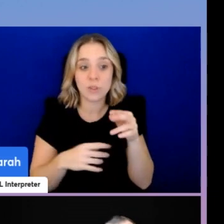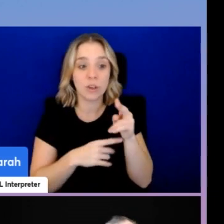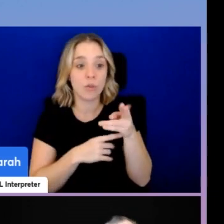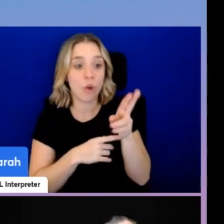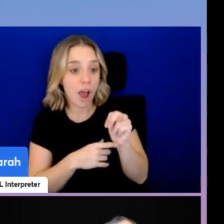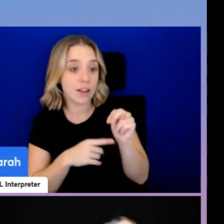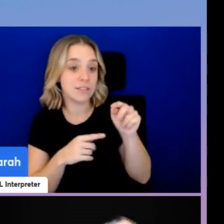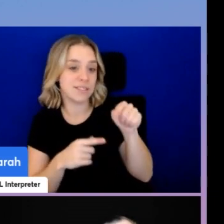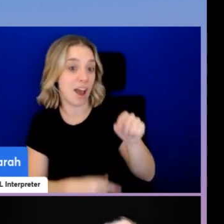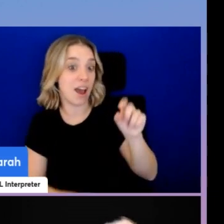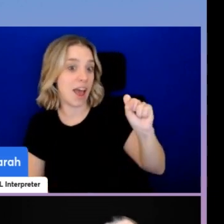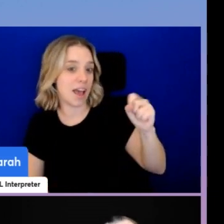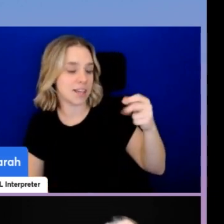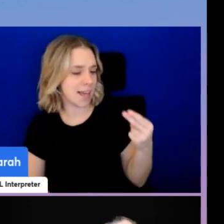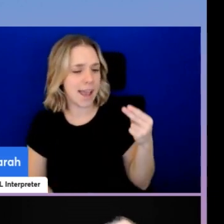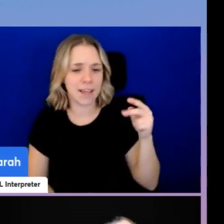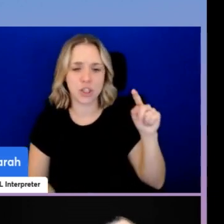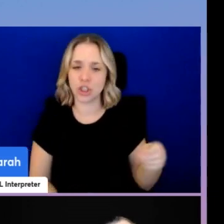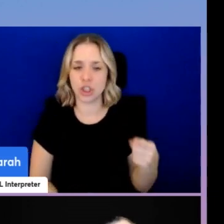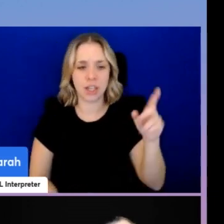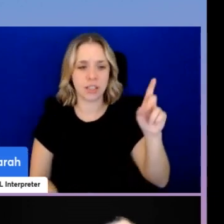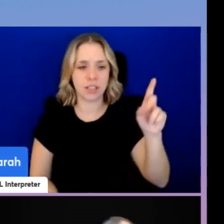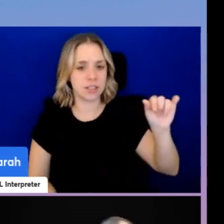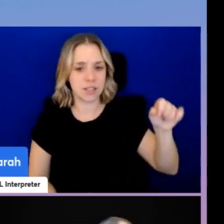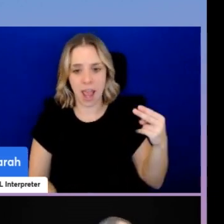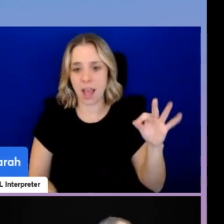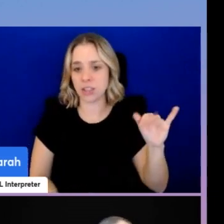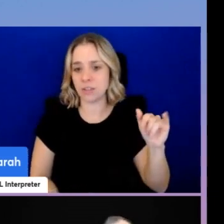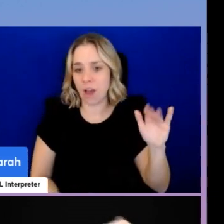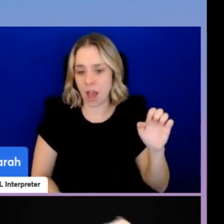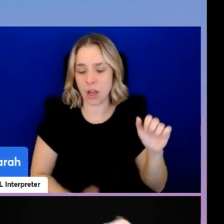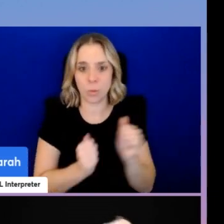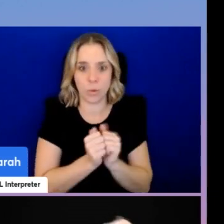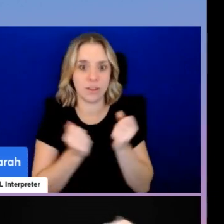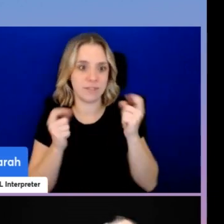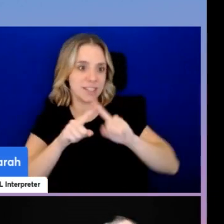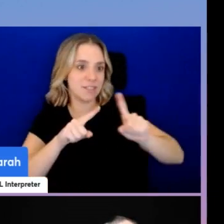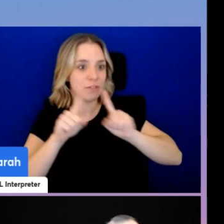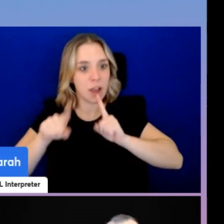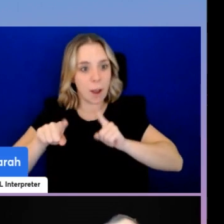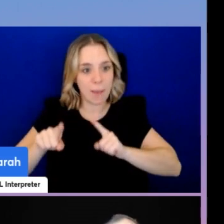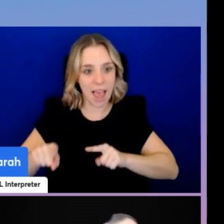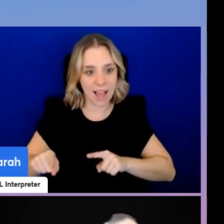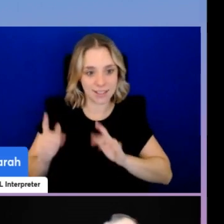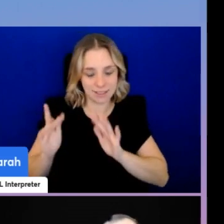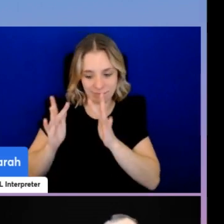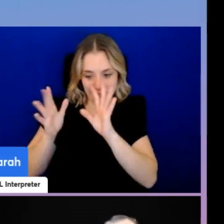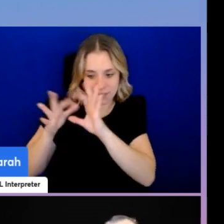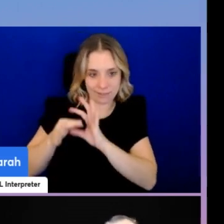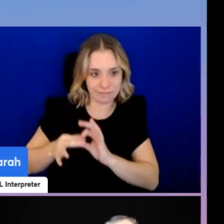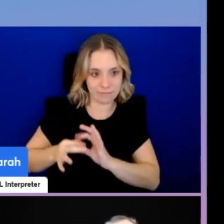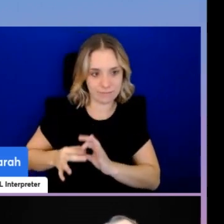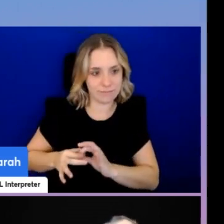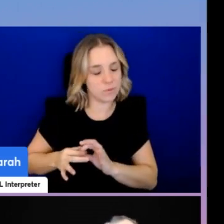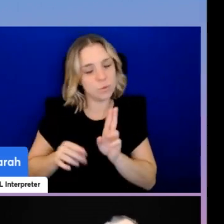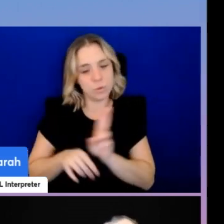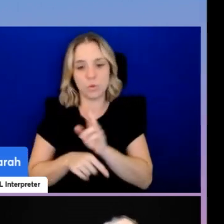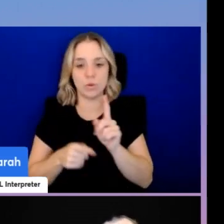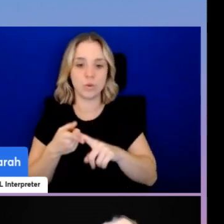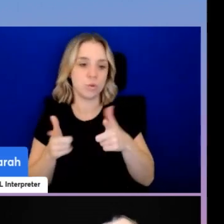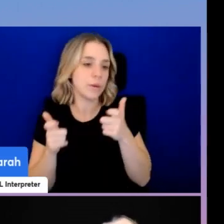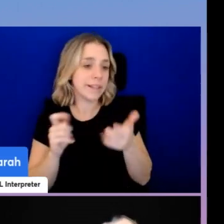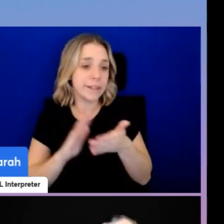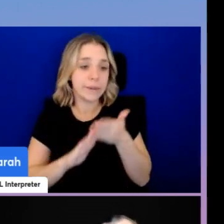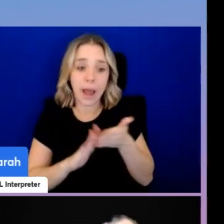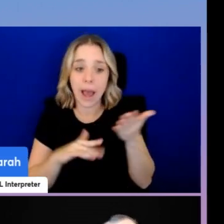run.sh is just a bash file with a bunch of commands linked in between. that you can use to quickly run, let's